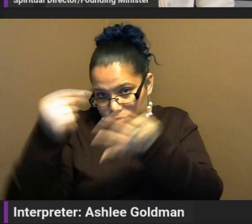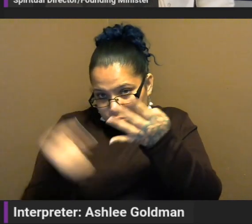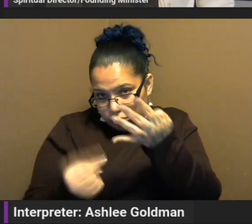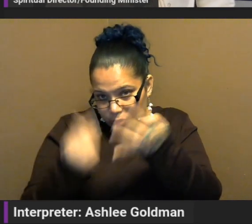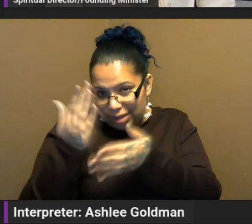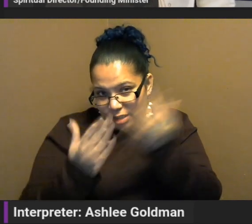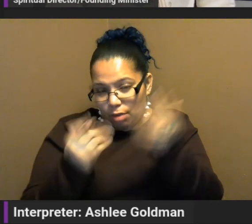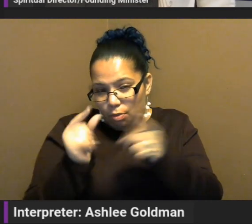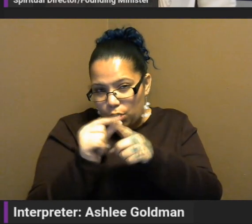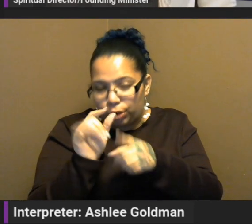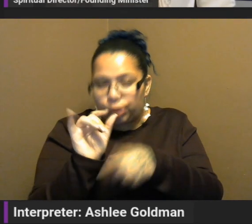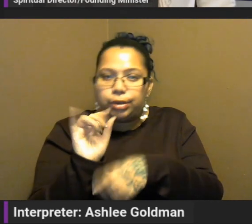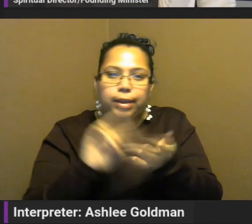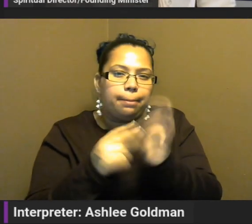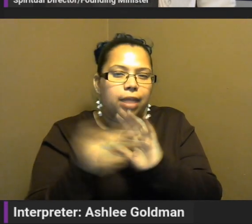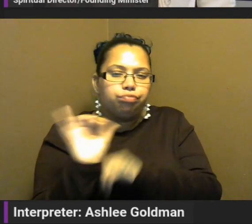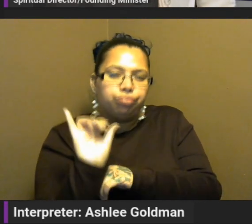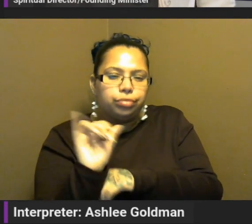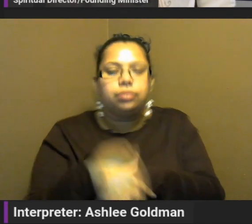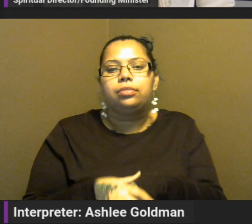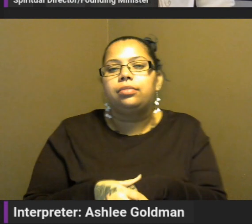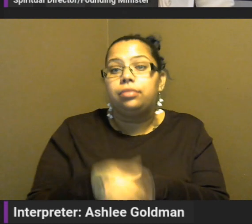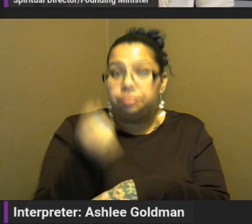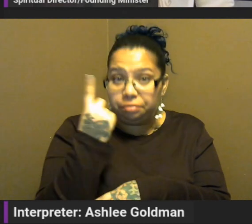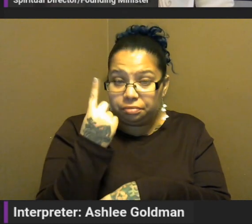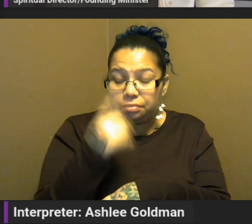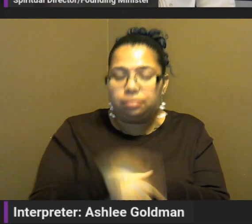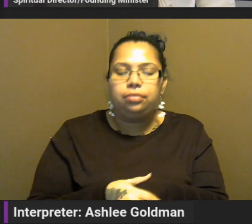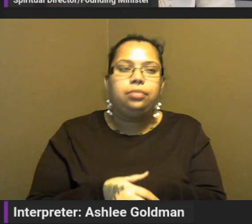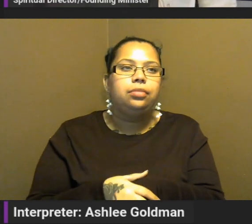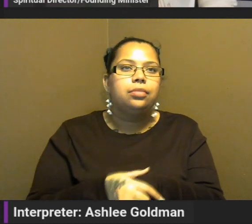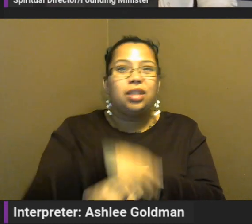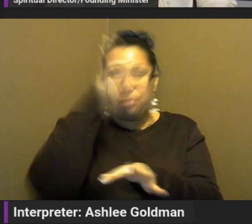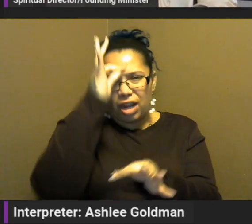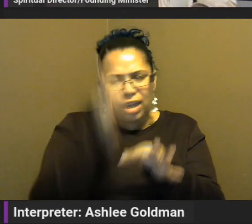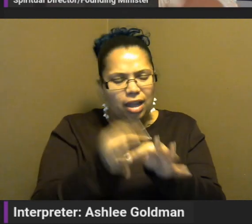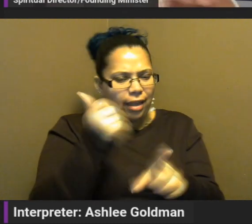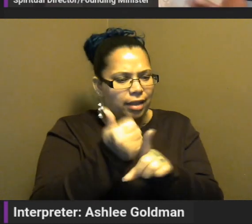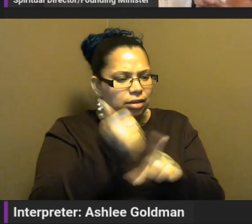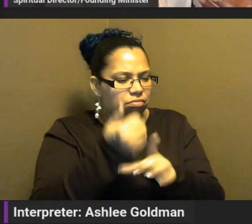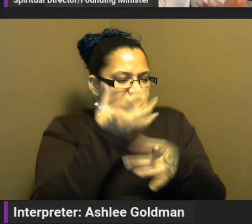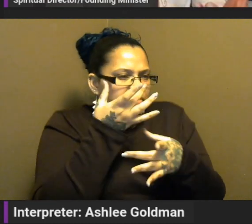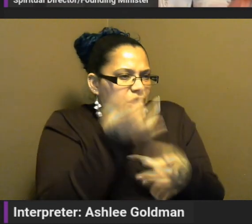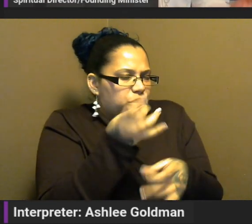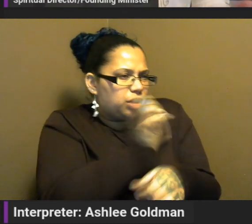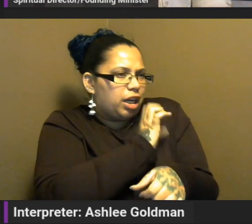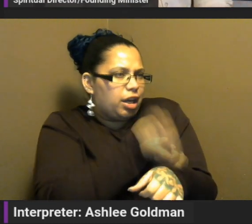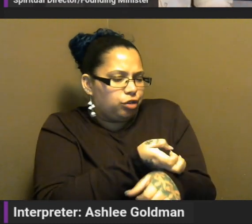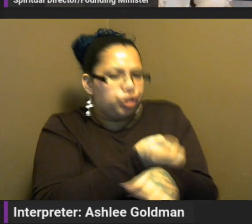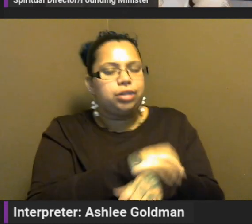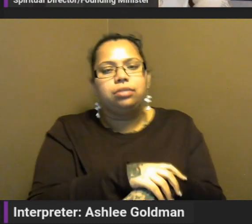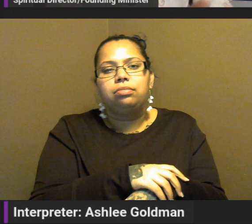that? So faith is a very interesting energy. So the question isn't, do you got faith?